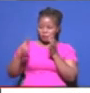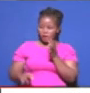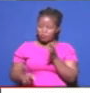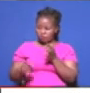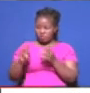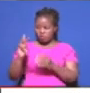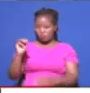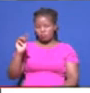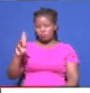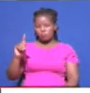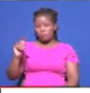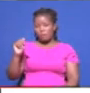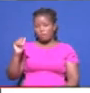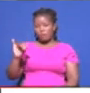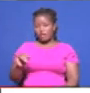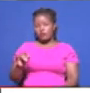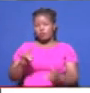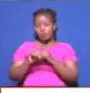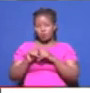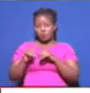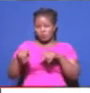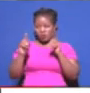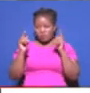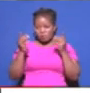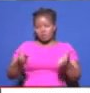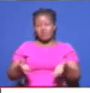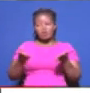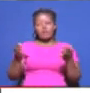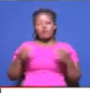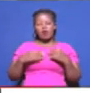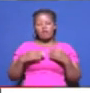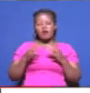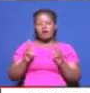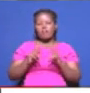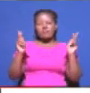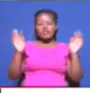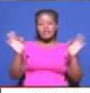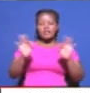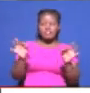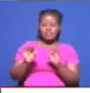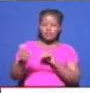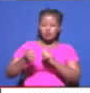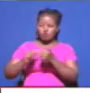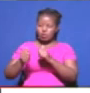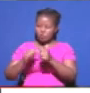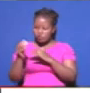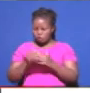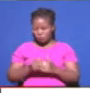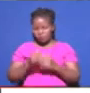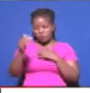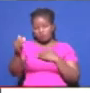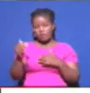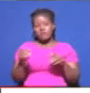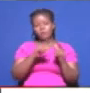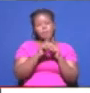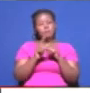course that will be giving a very interesting contest going forward. So then we will be, of